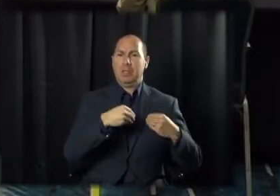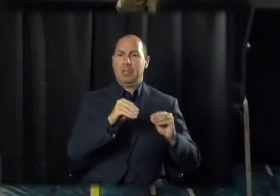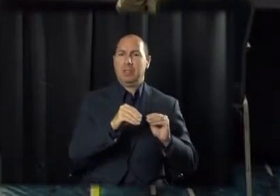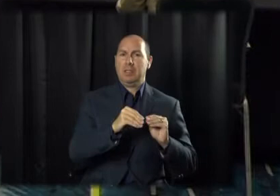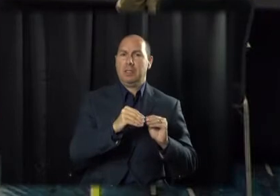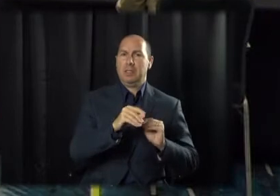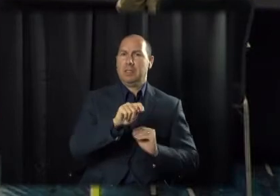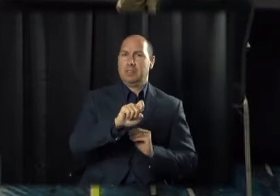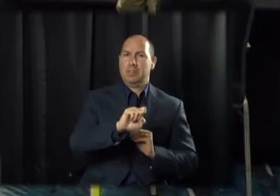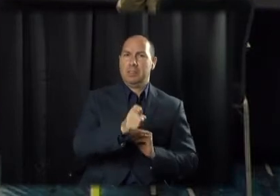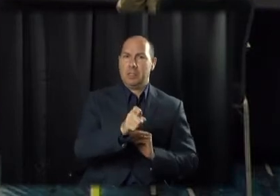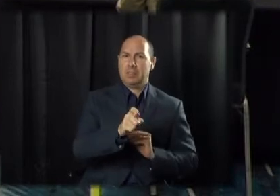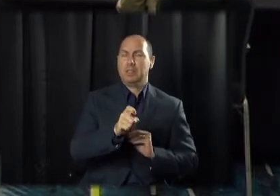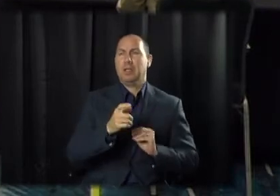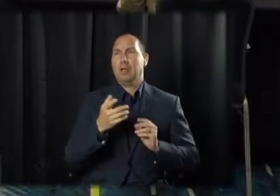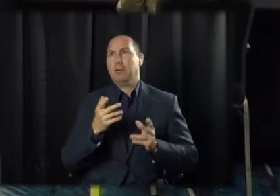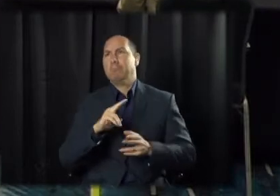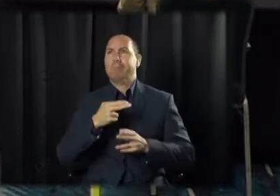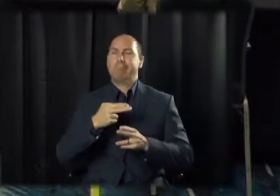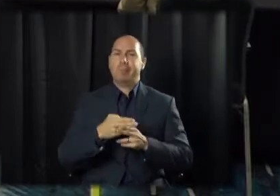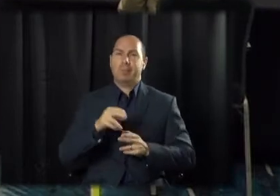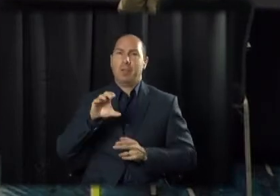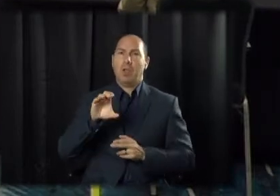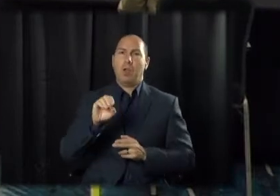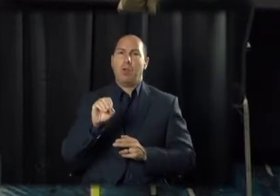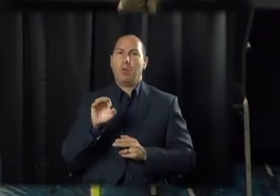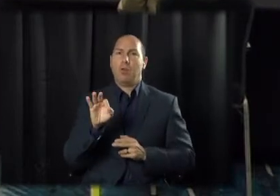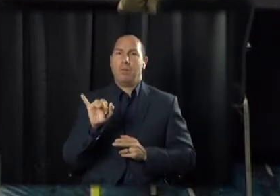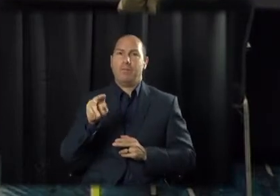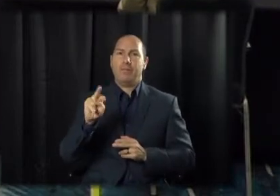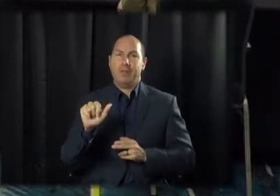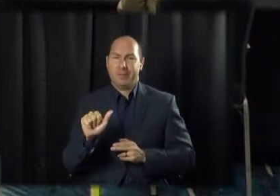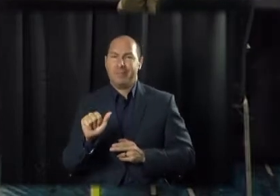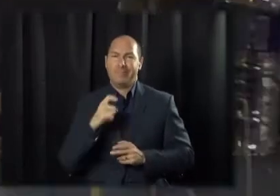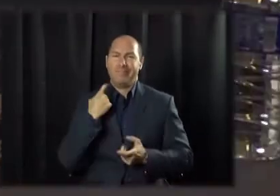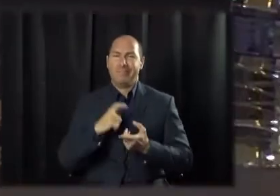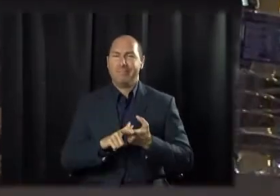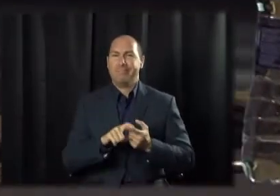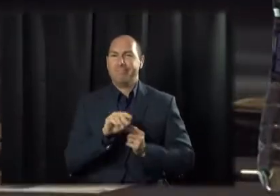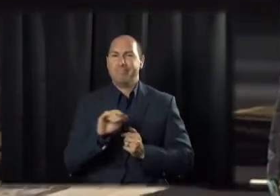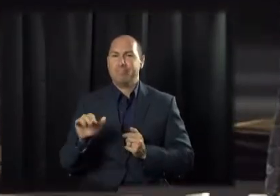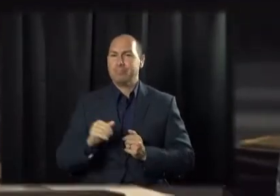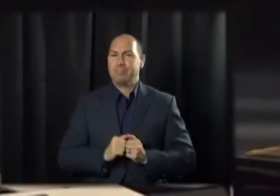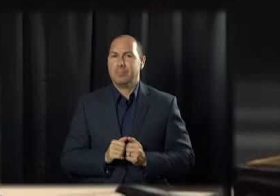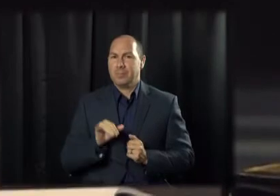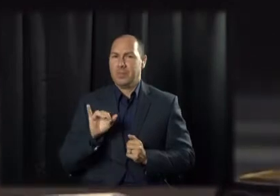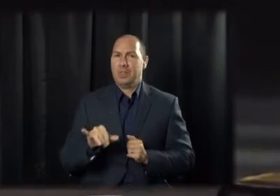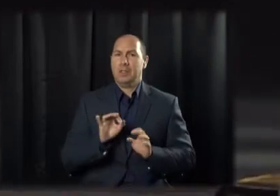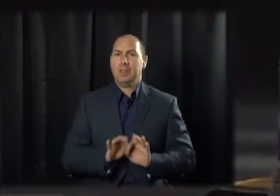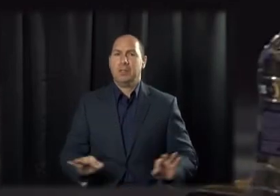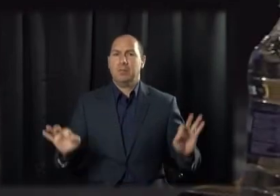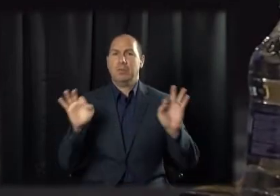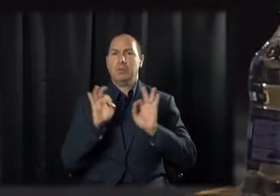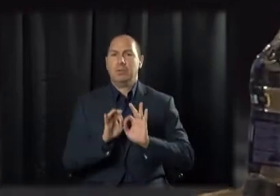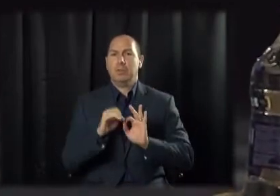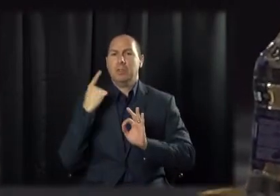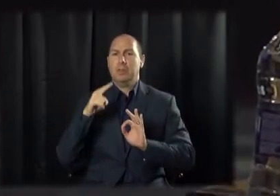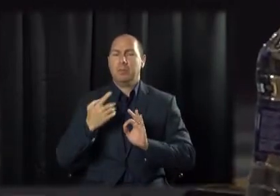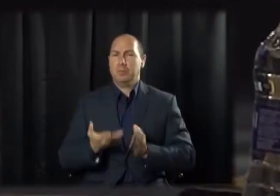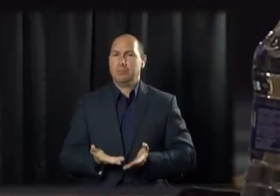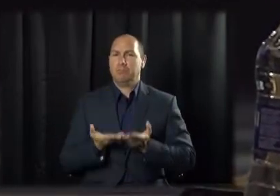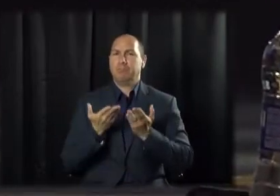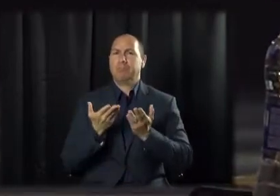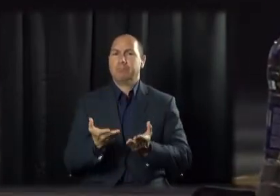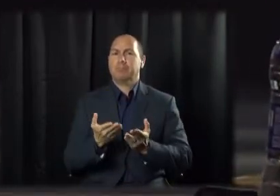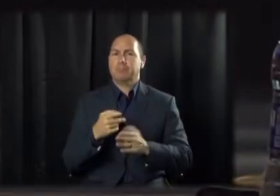or Coffina by its acronym in Spanish. Coffina is a public corporation and instrumentality of the Commonwealth of Puerto Rico that is